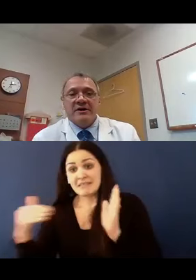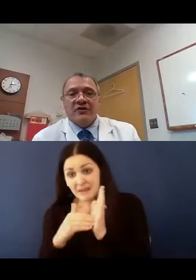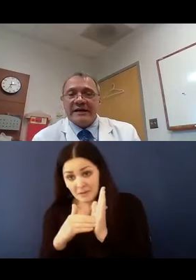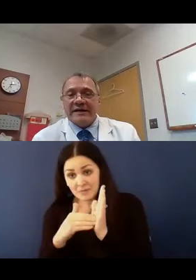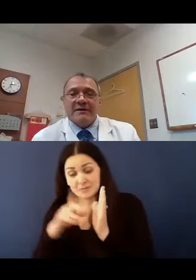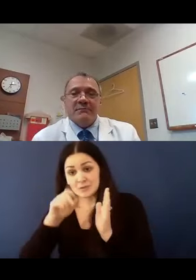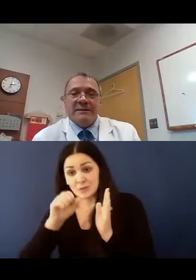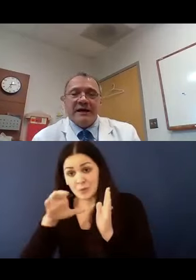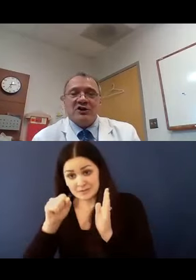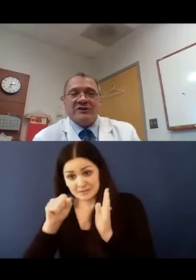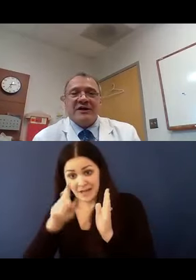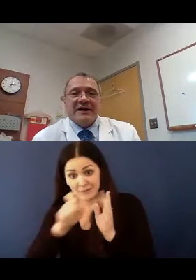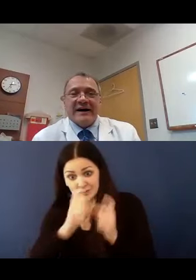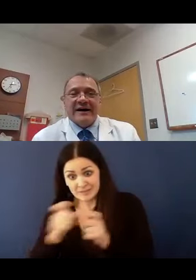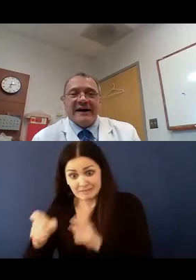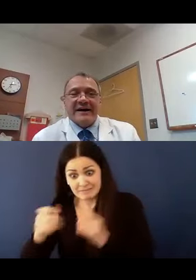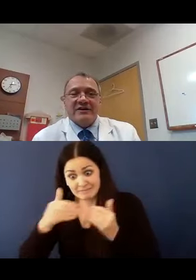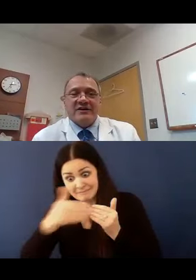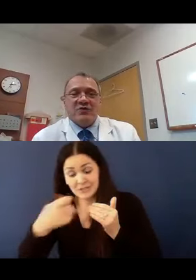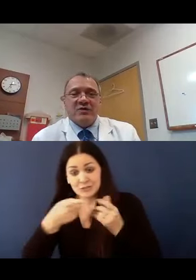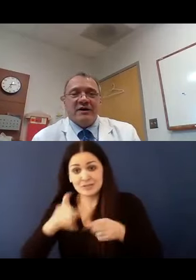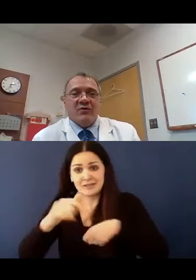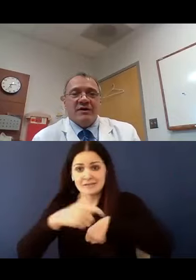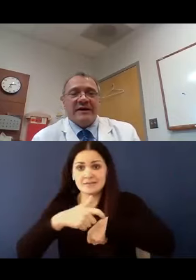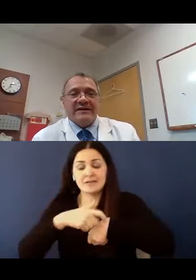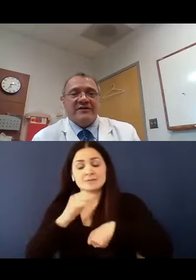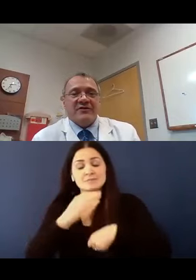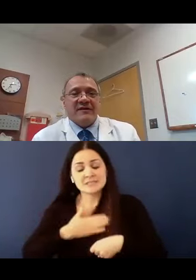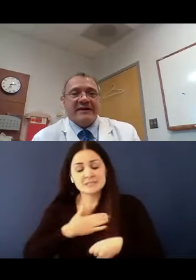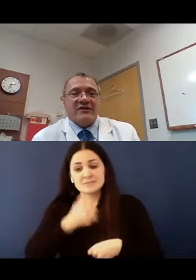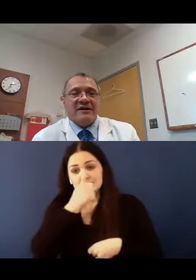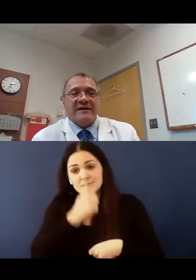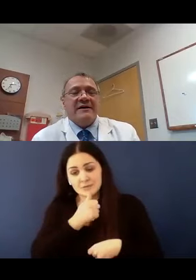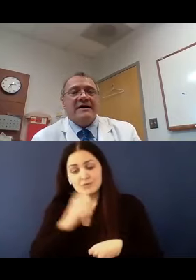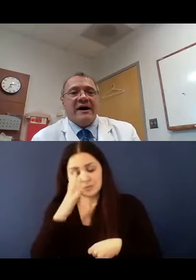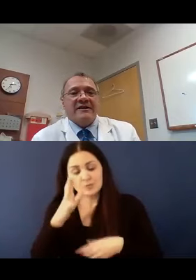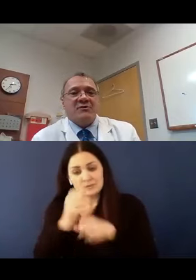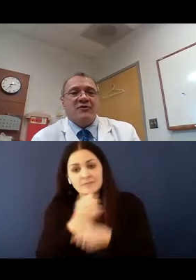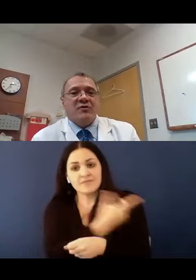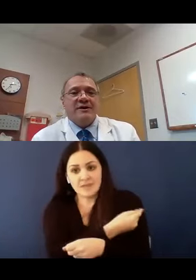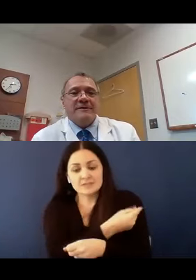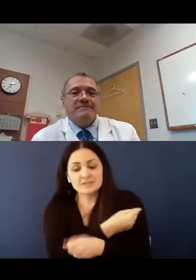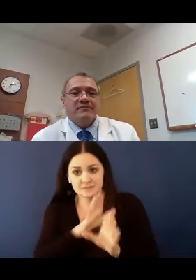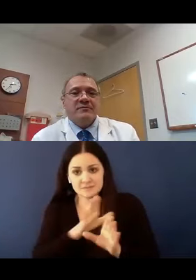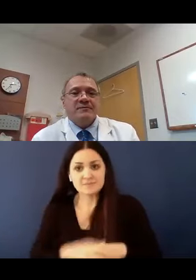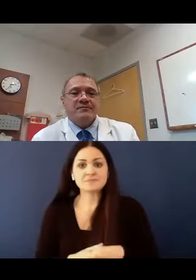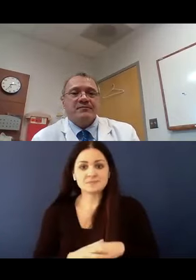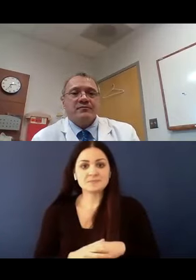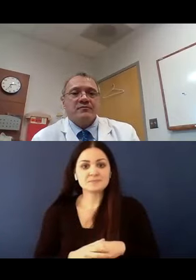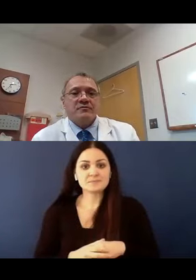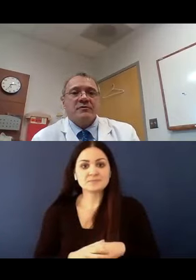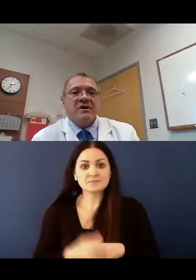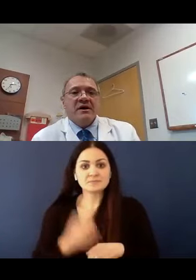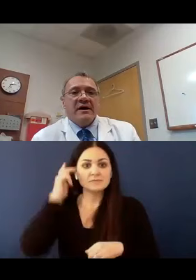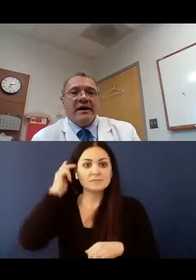time. So again, be patient and you will get your vaccine. Let's move forward.